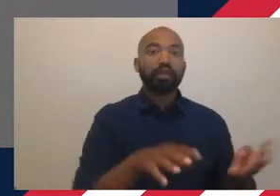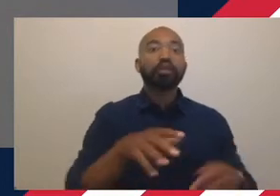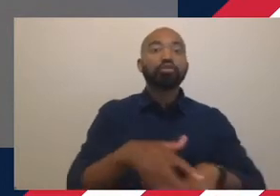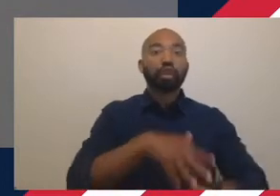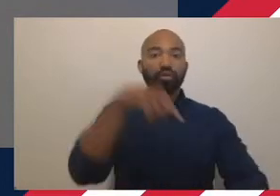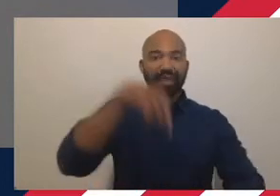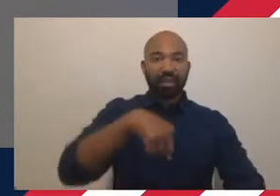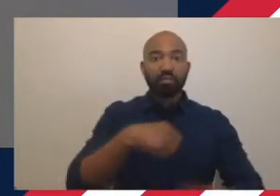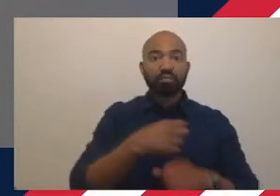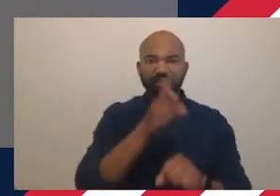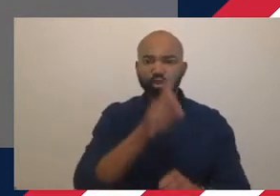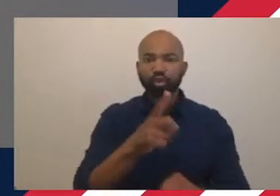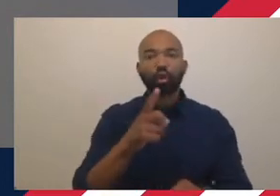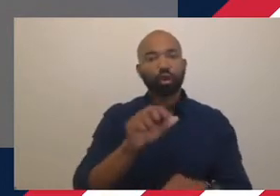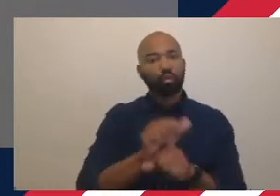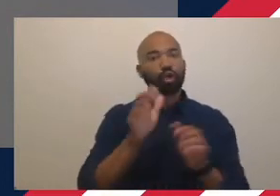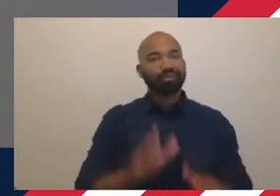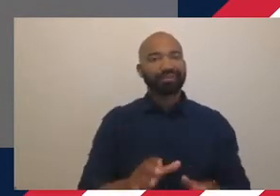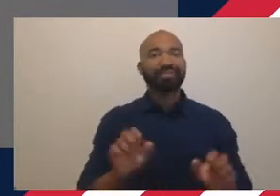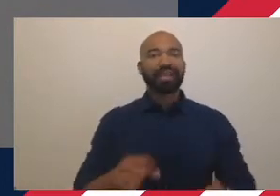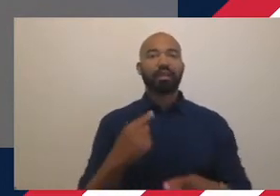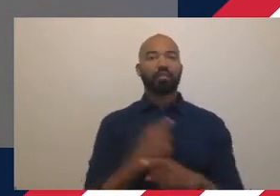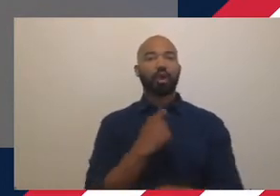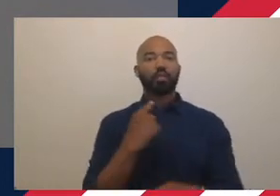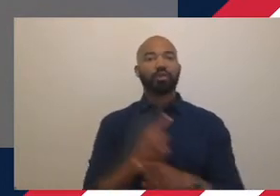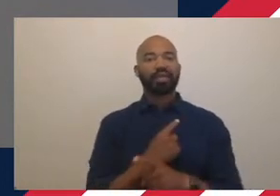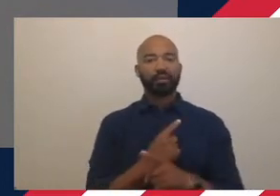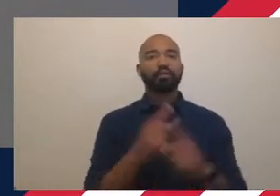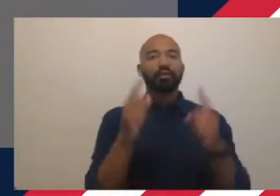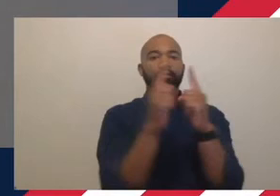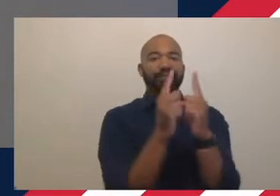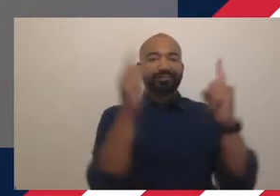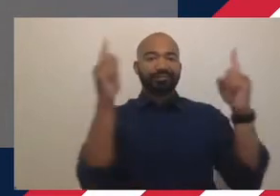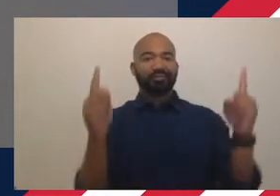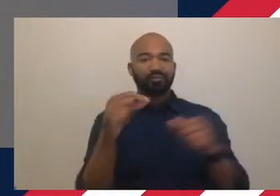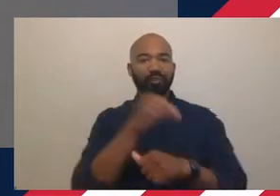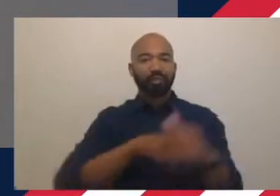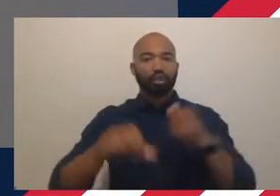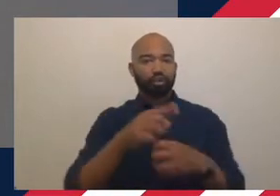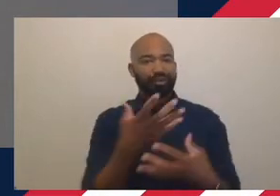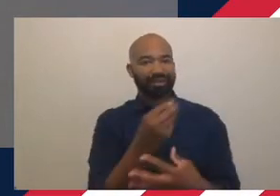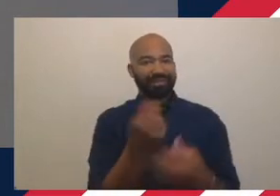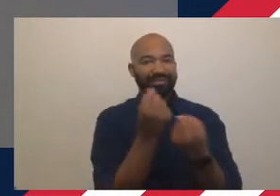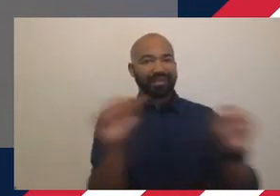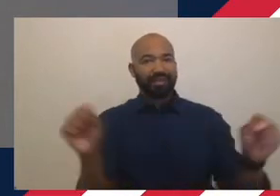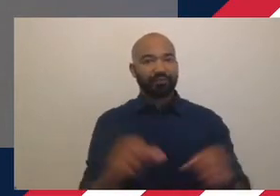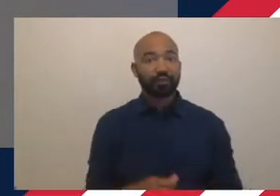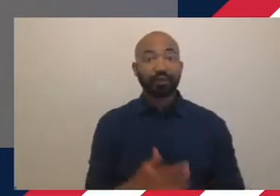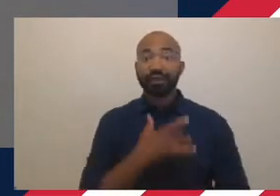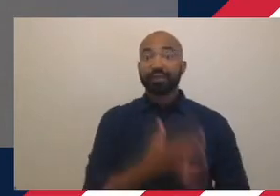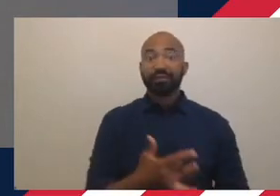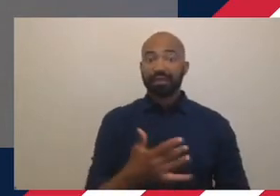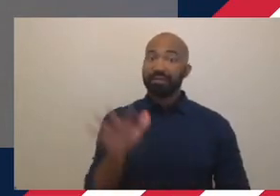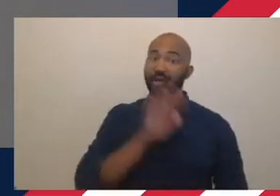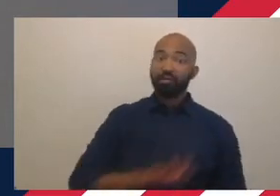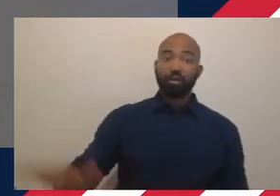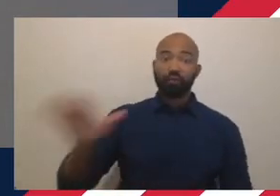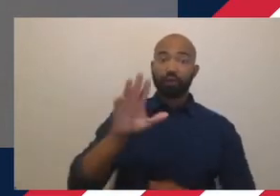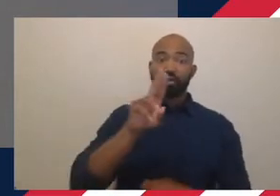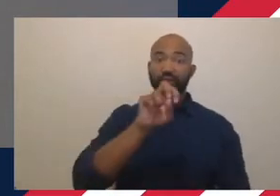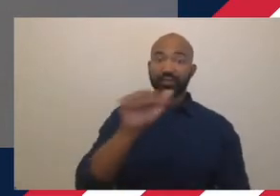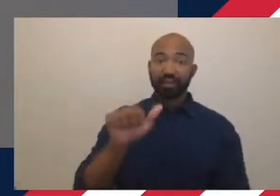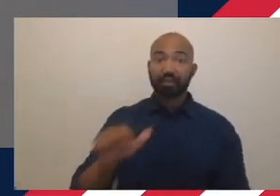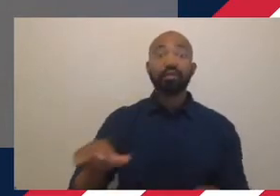properly social distance and be safe while they're at work. Meatpacking workers across the country, including the